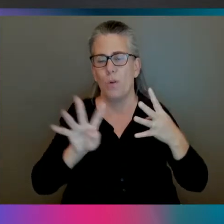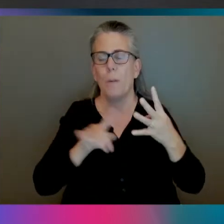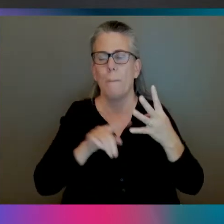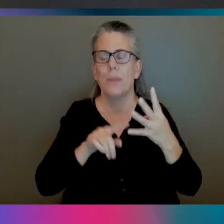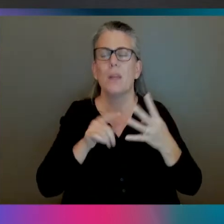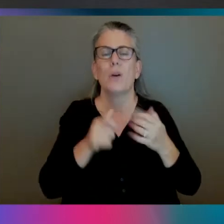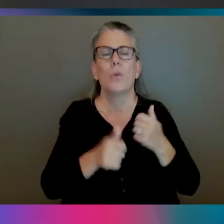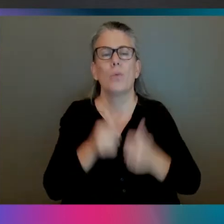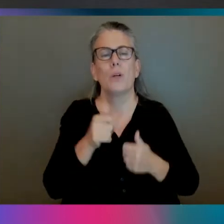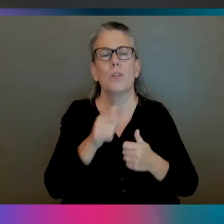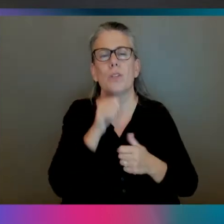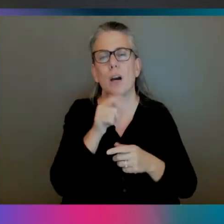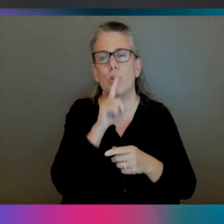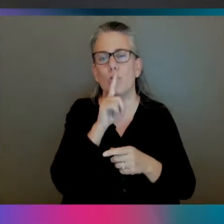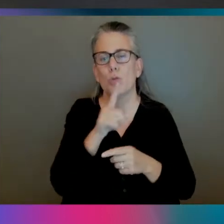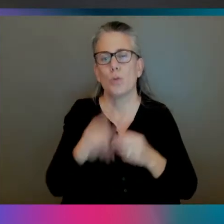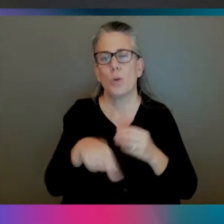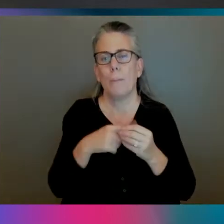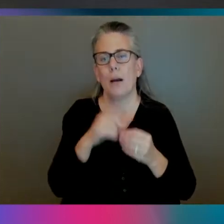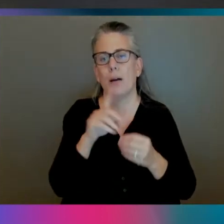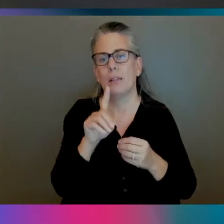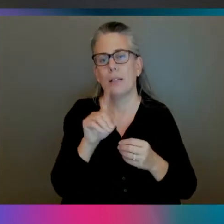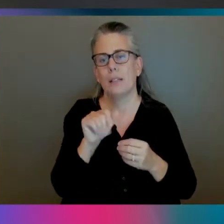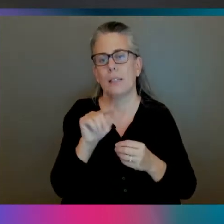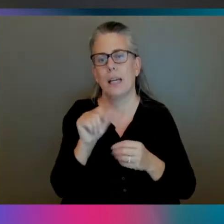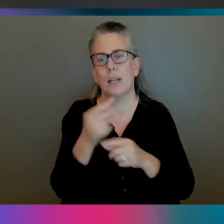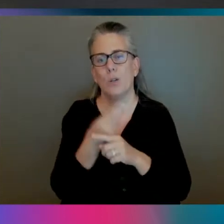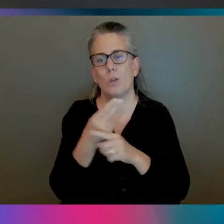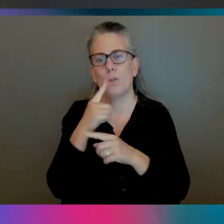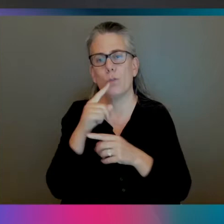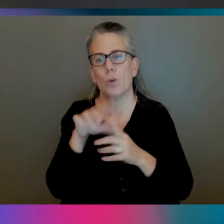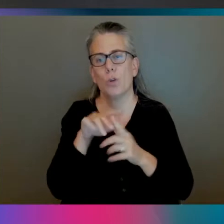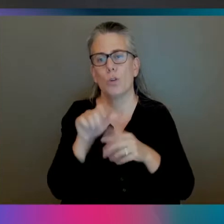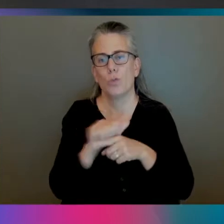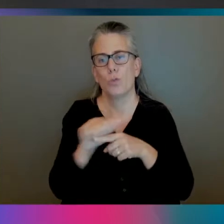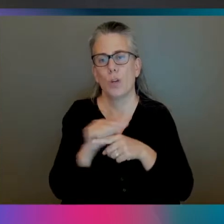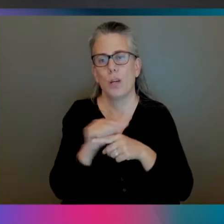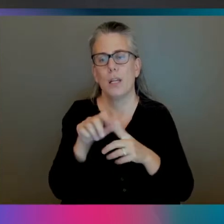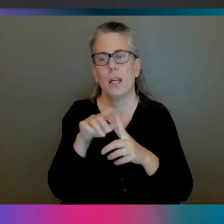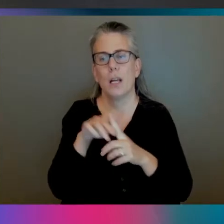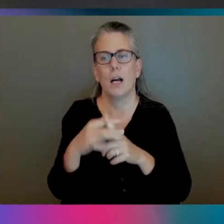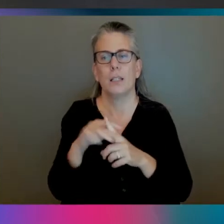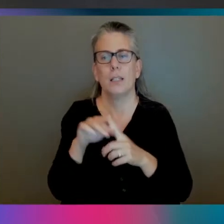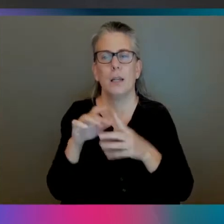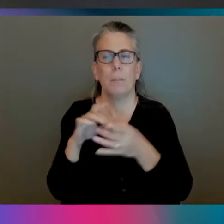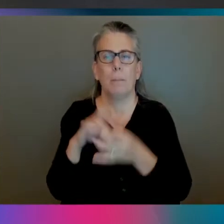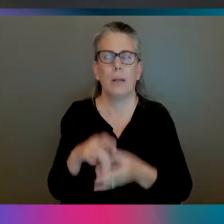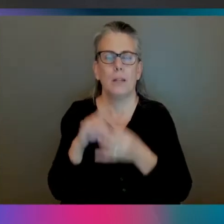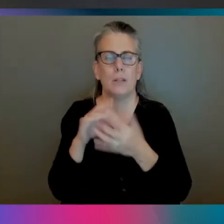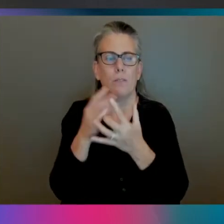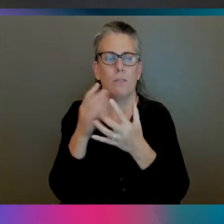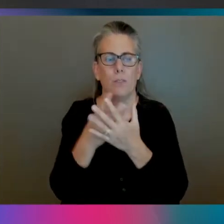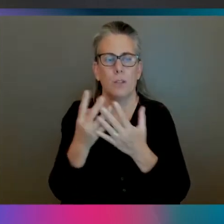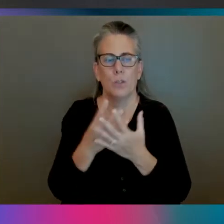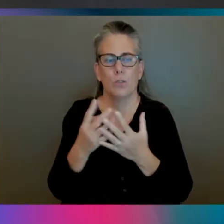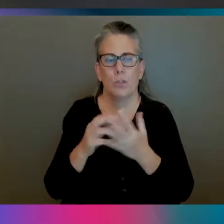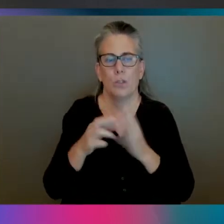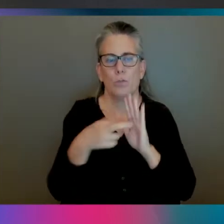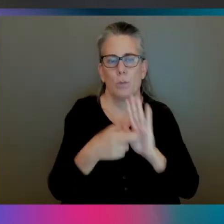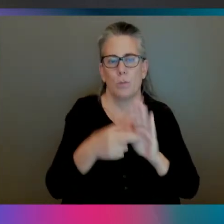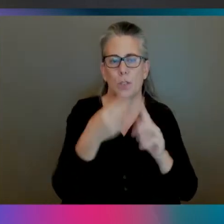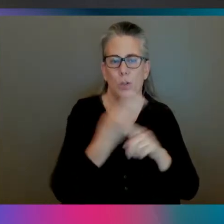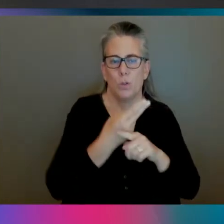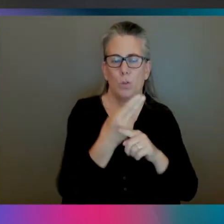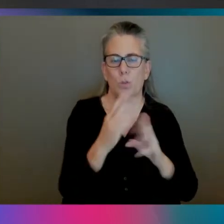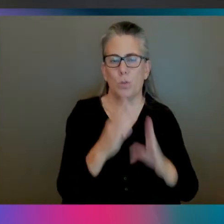training content-based filtering? Represent users and items as vectors of attributes or features.